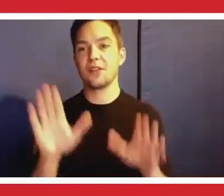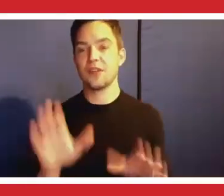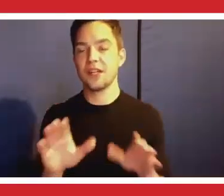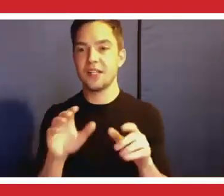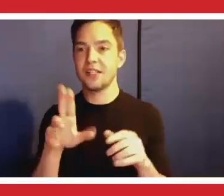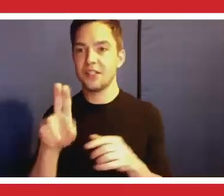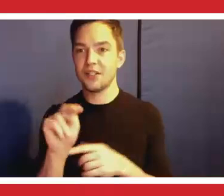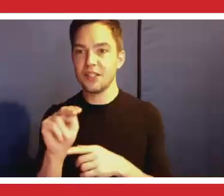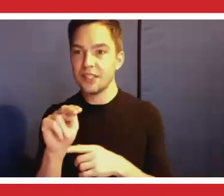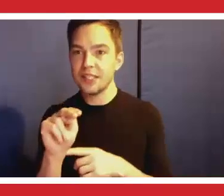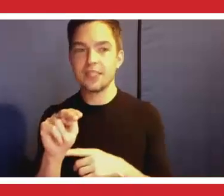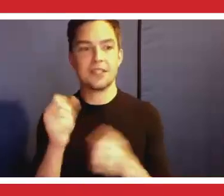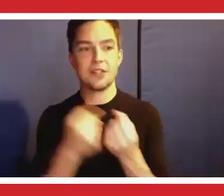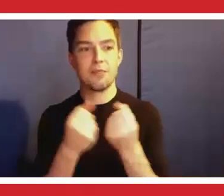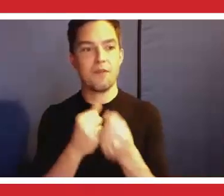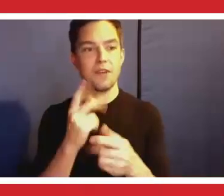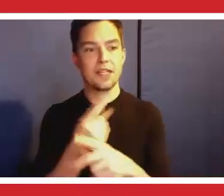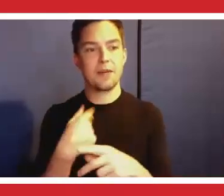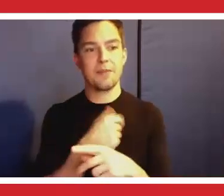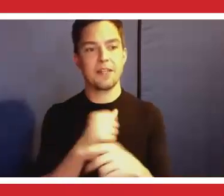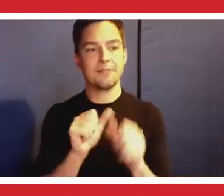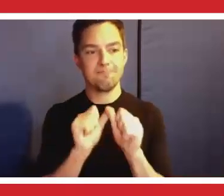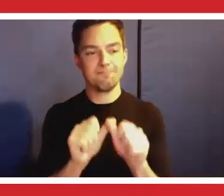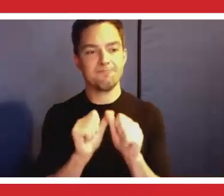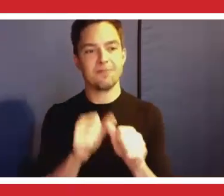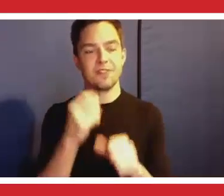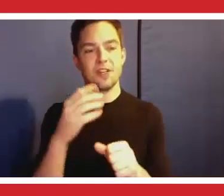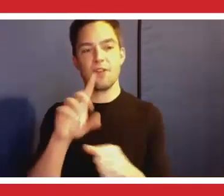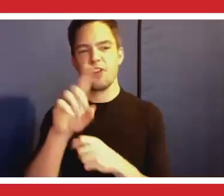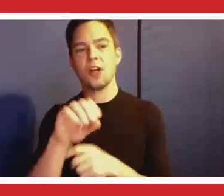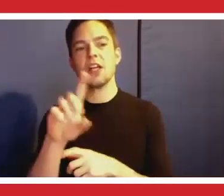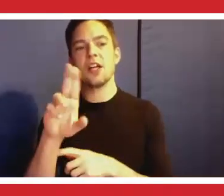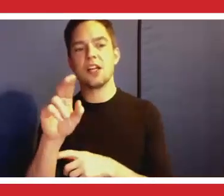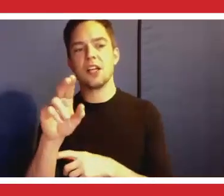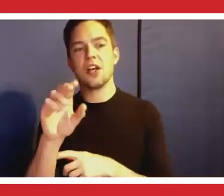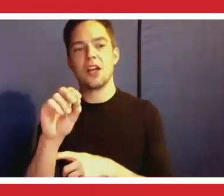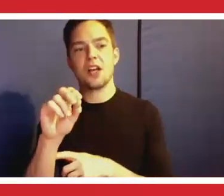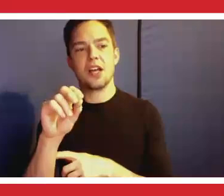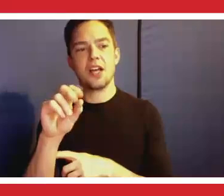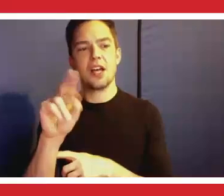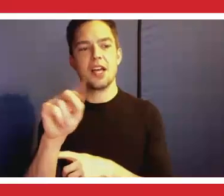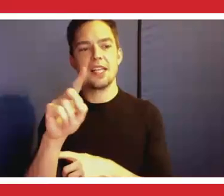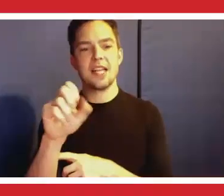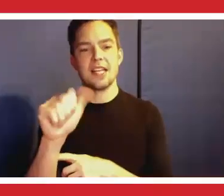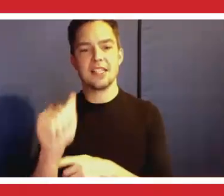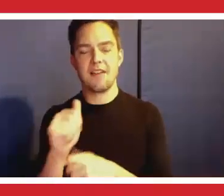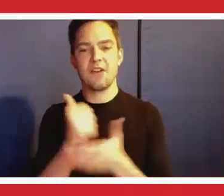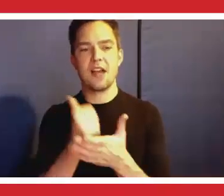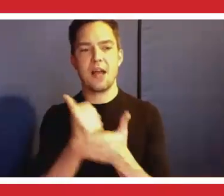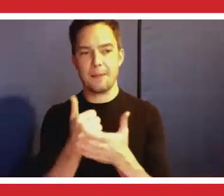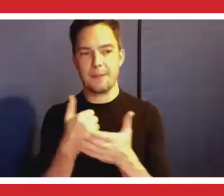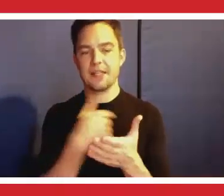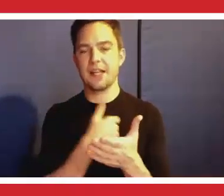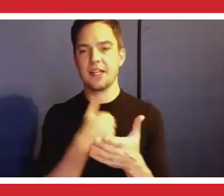for keeping us tense for 2 years and putting a lot of pressure to maintain actually what we